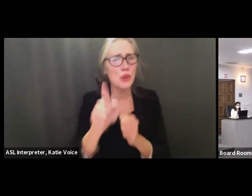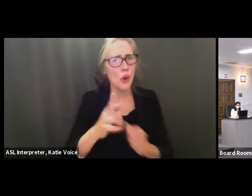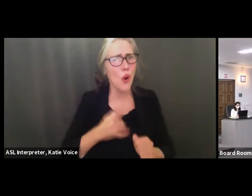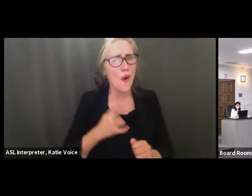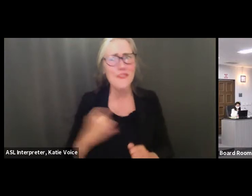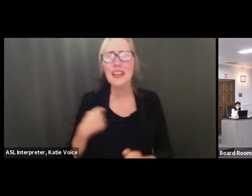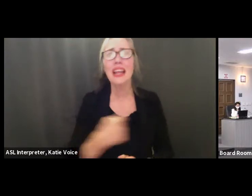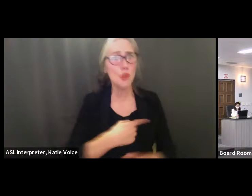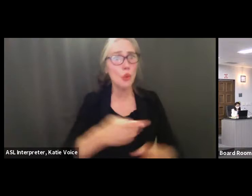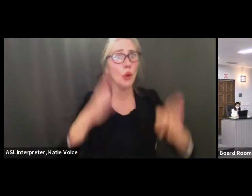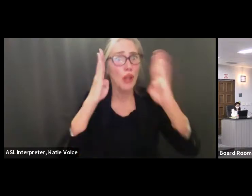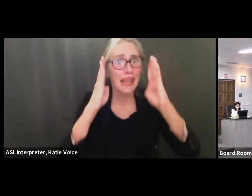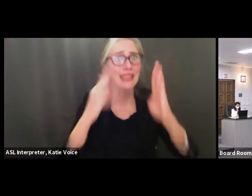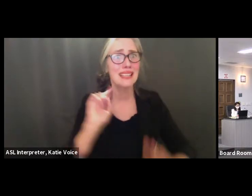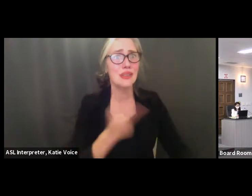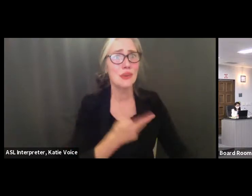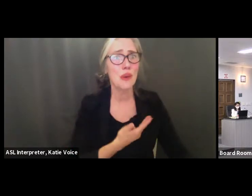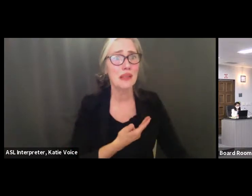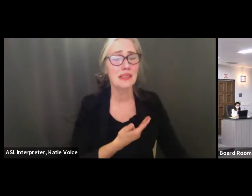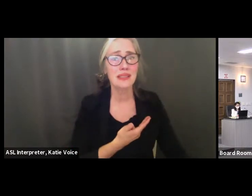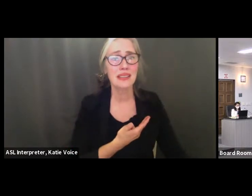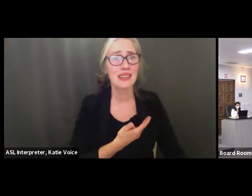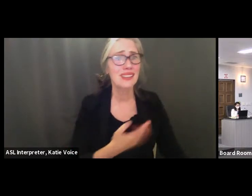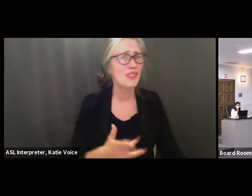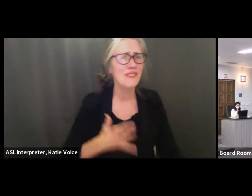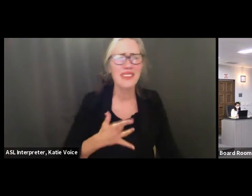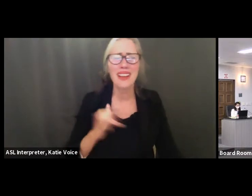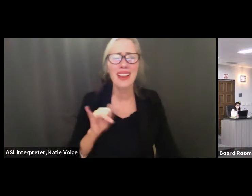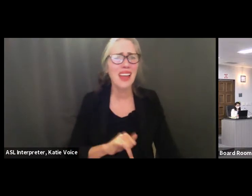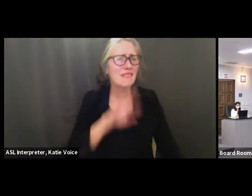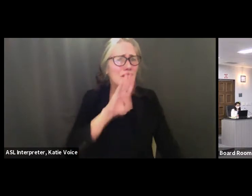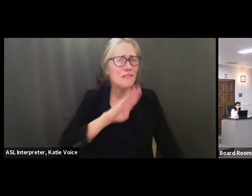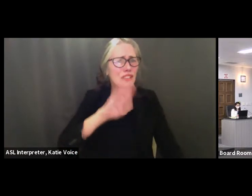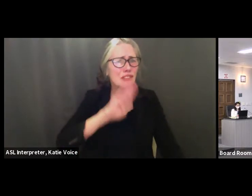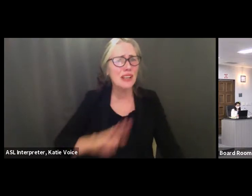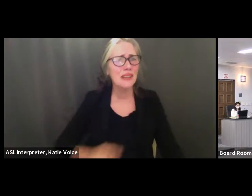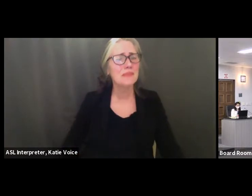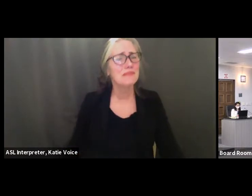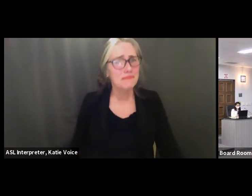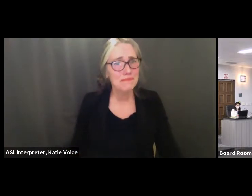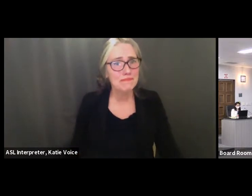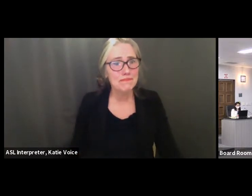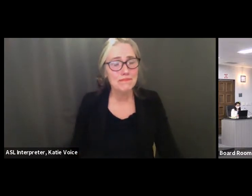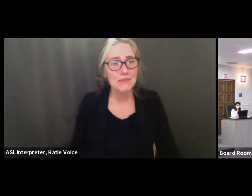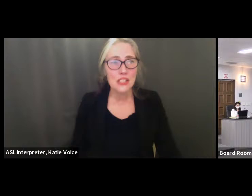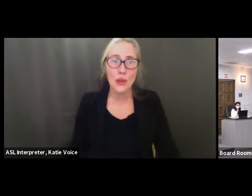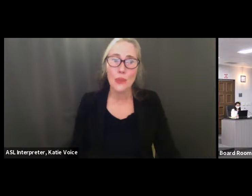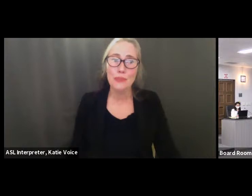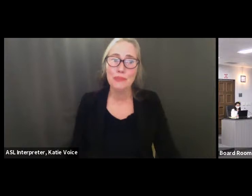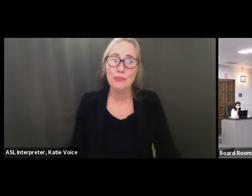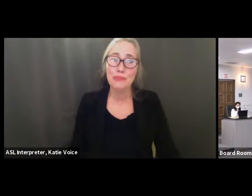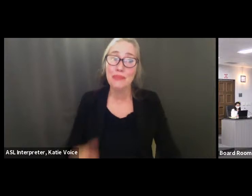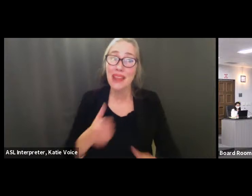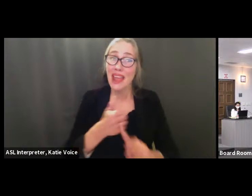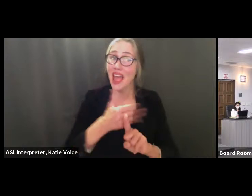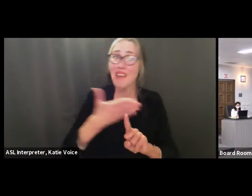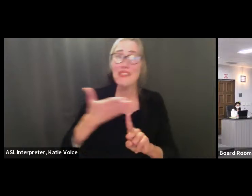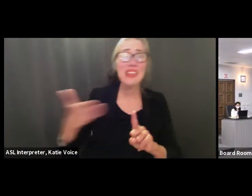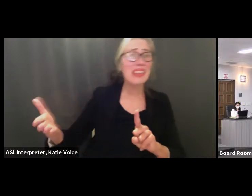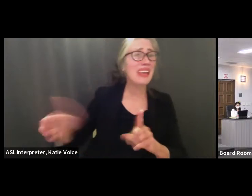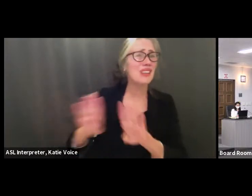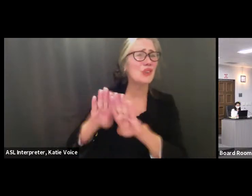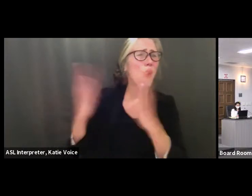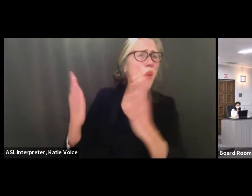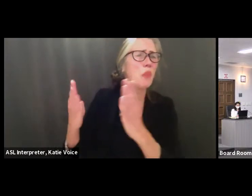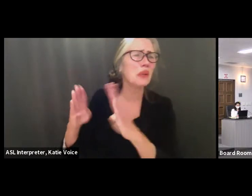heard. So, as I said, everything else is opening. Why are we